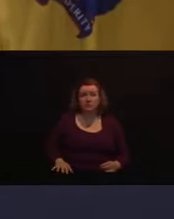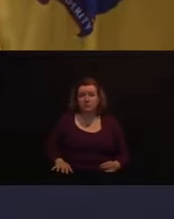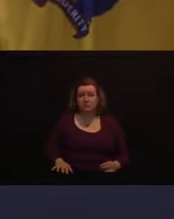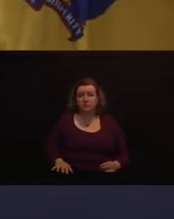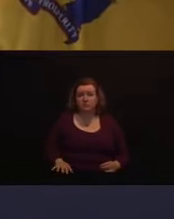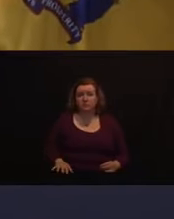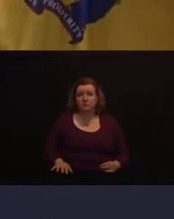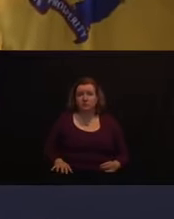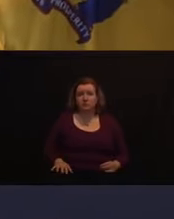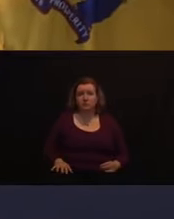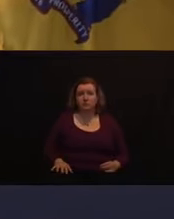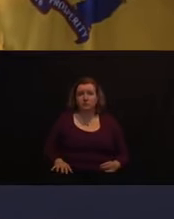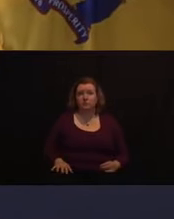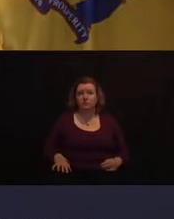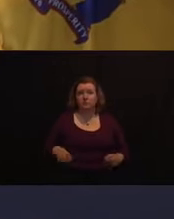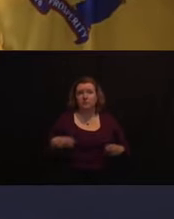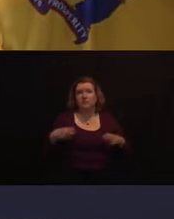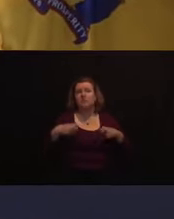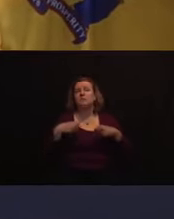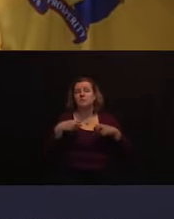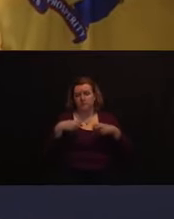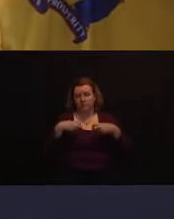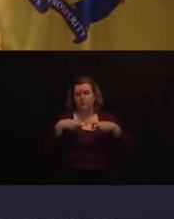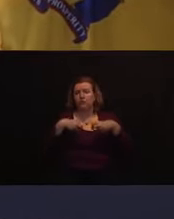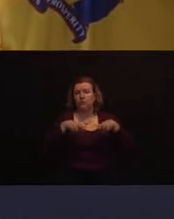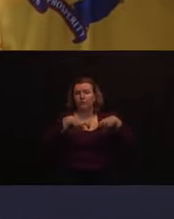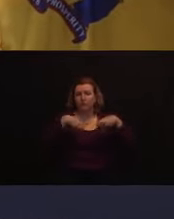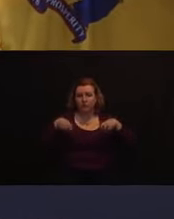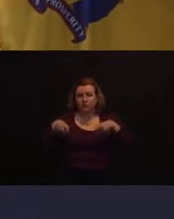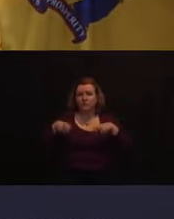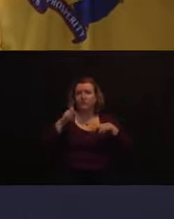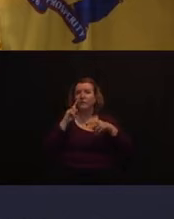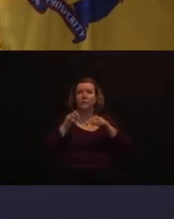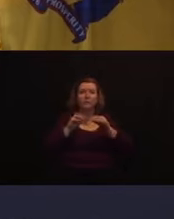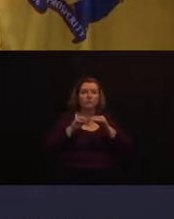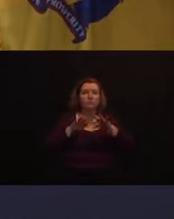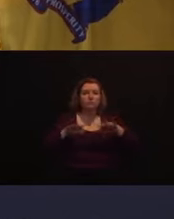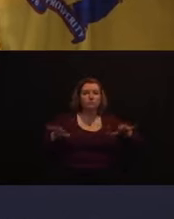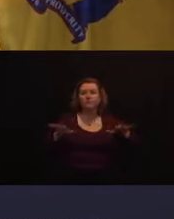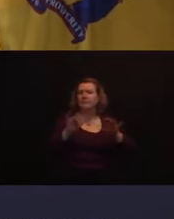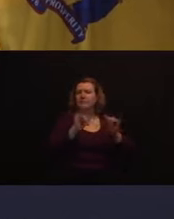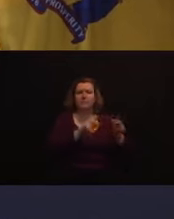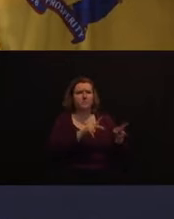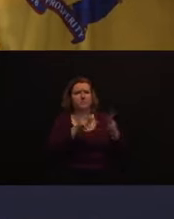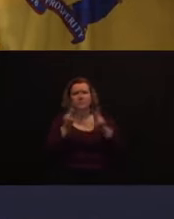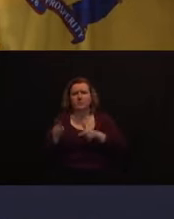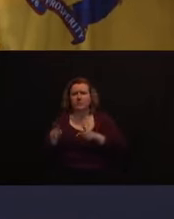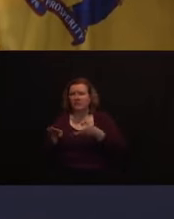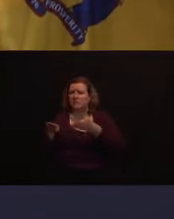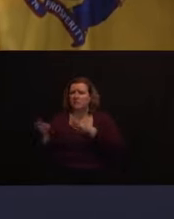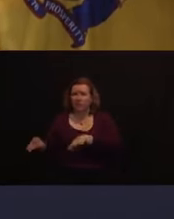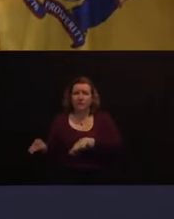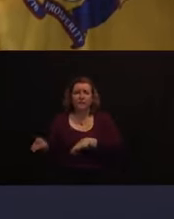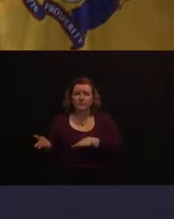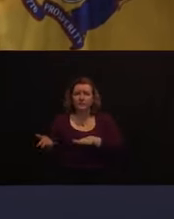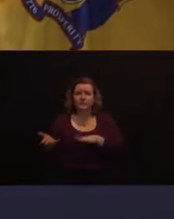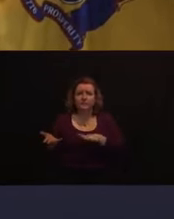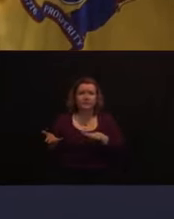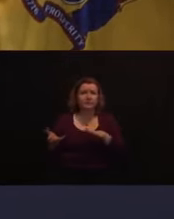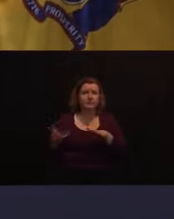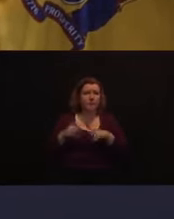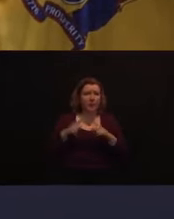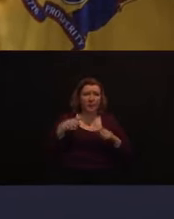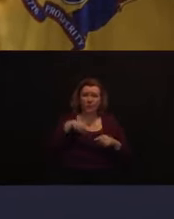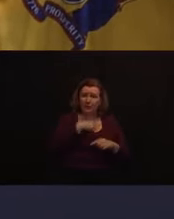is in the same category as fatalities, but thank God to remind us all as of this moment, of the 20-odd thousand